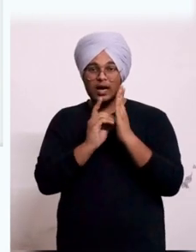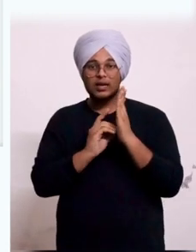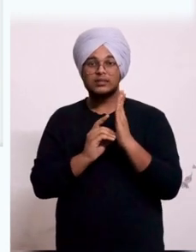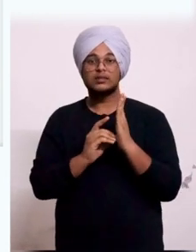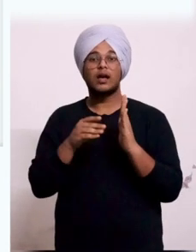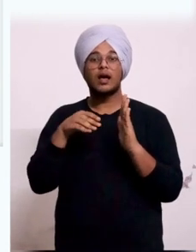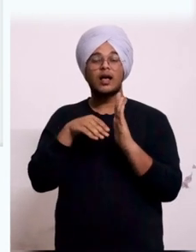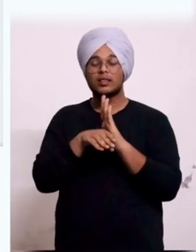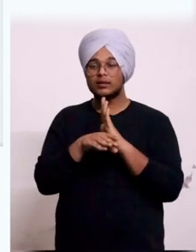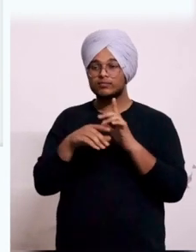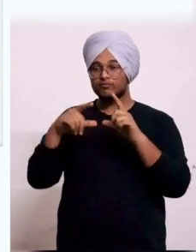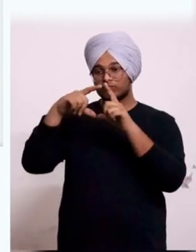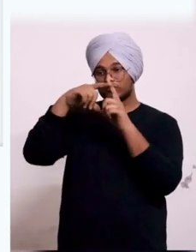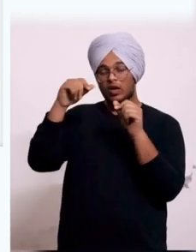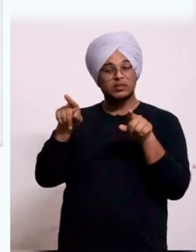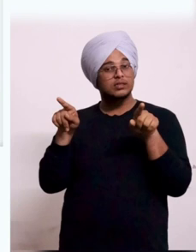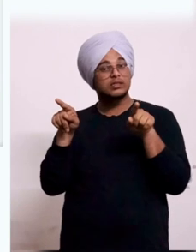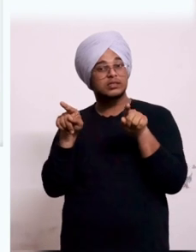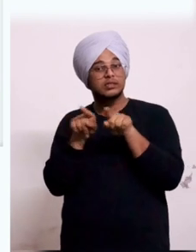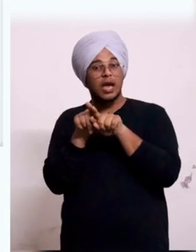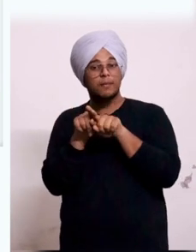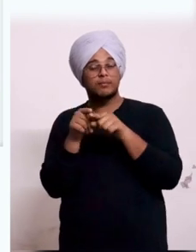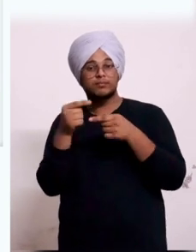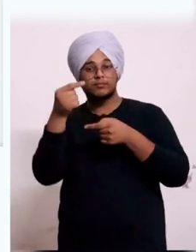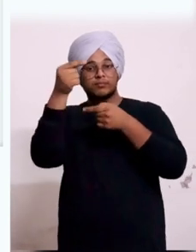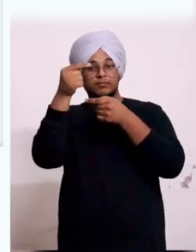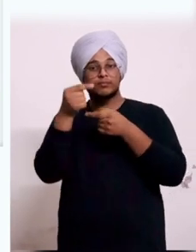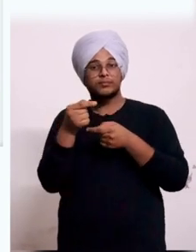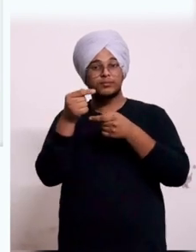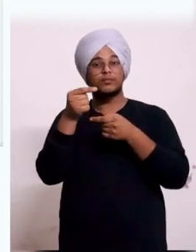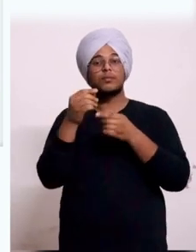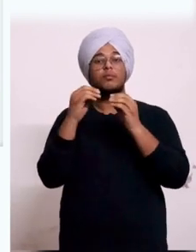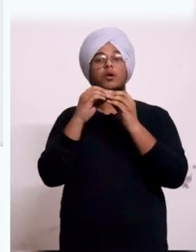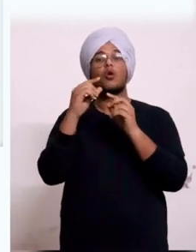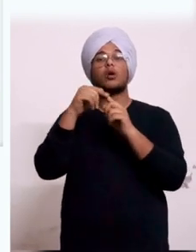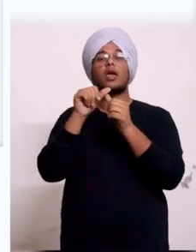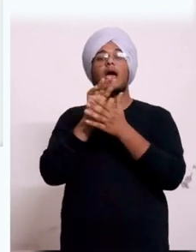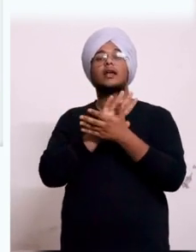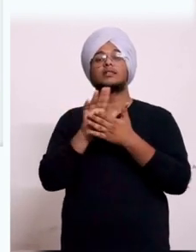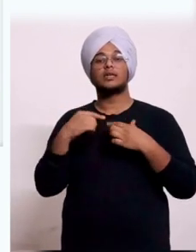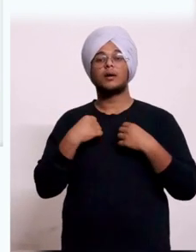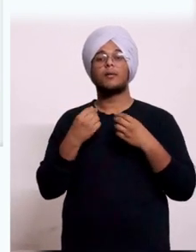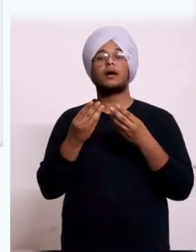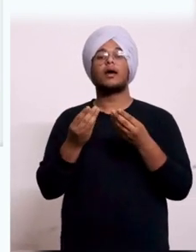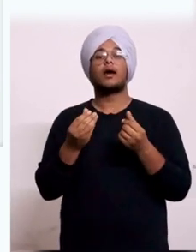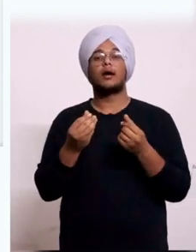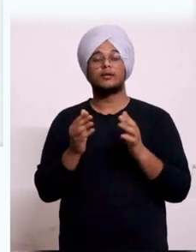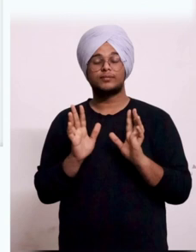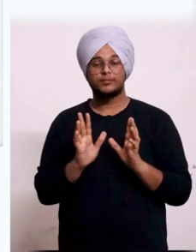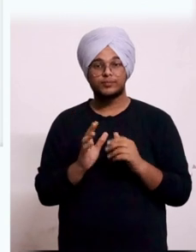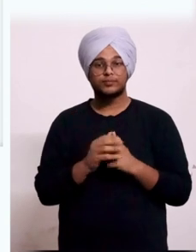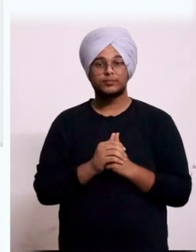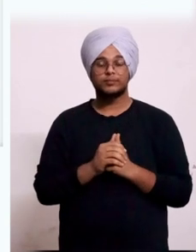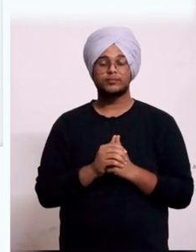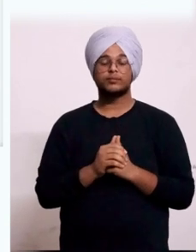sight, offer a symmetrical shape which is uncommon with the boteh motif. They generally tend to